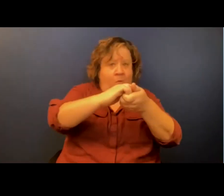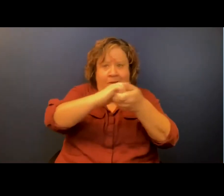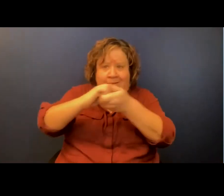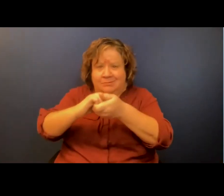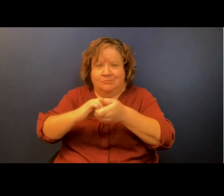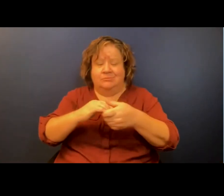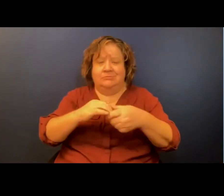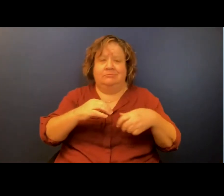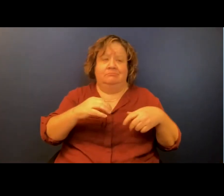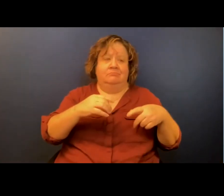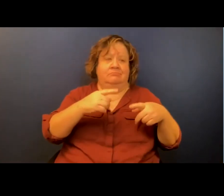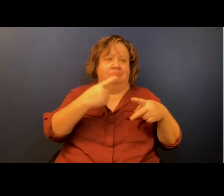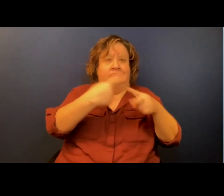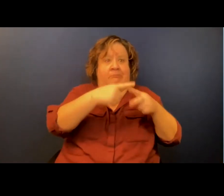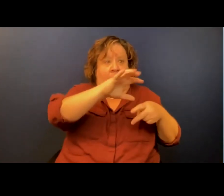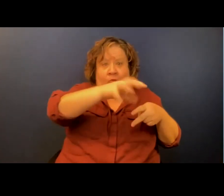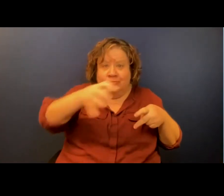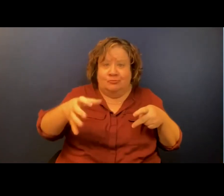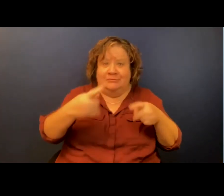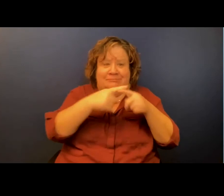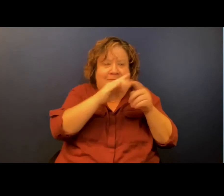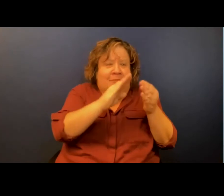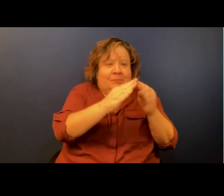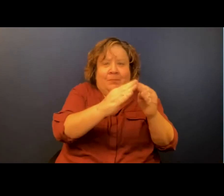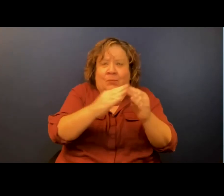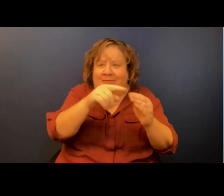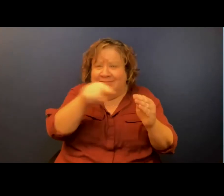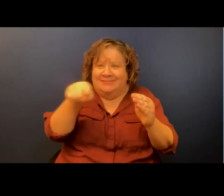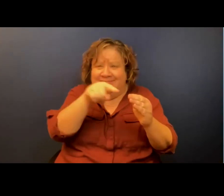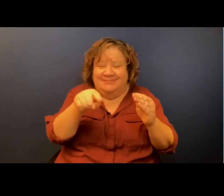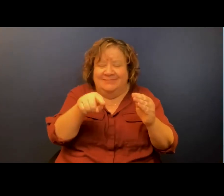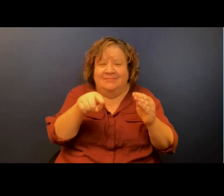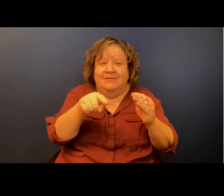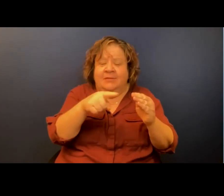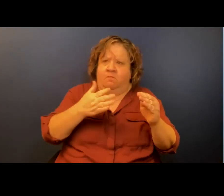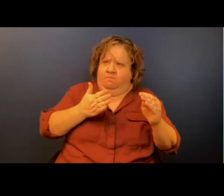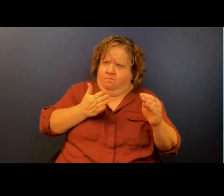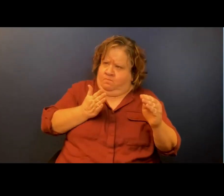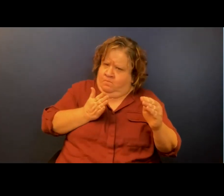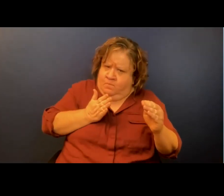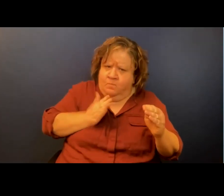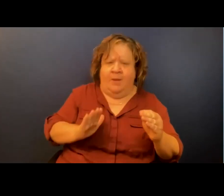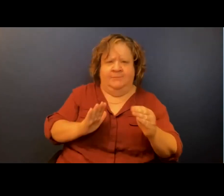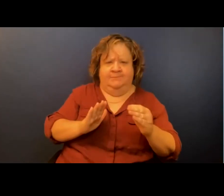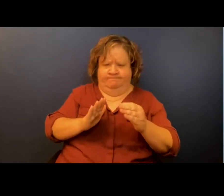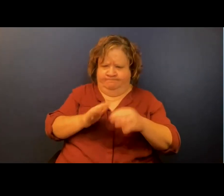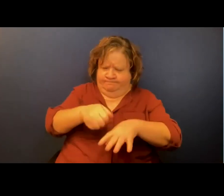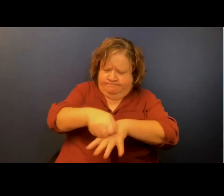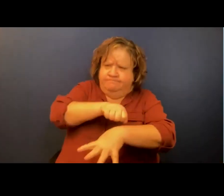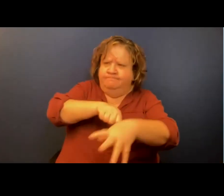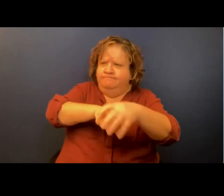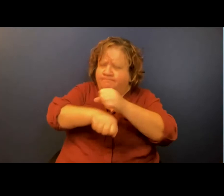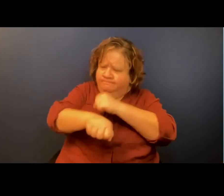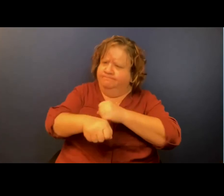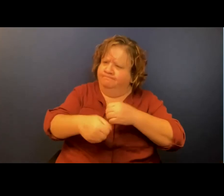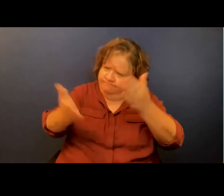the will and want to make spaces inclusive and welcoming for everyone, and also wanting to put in the work to